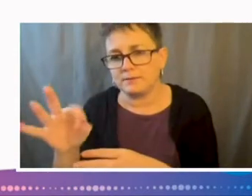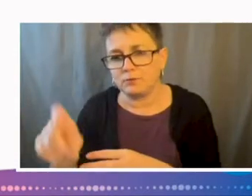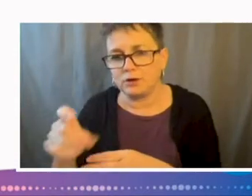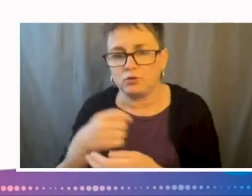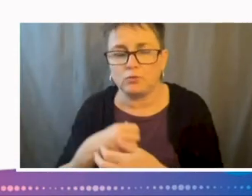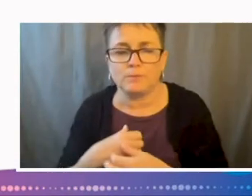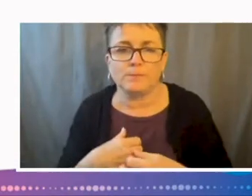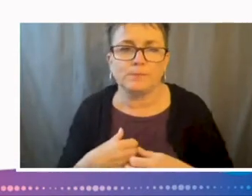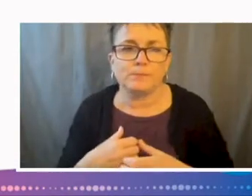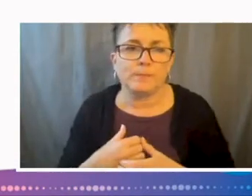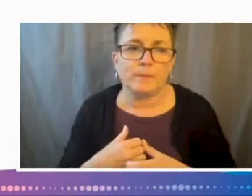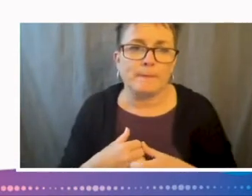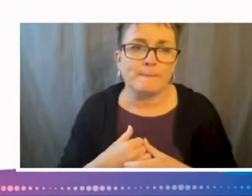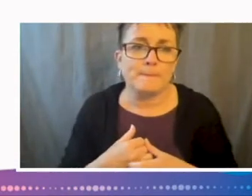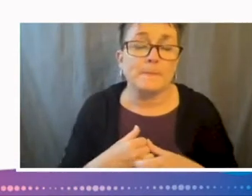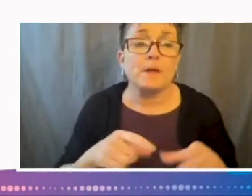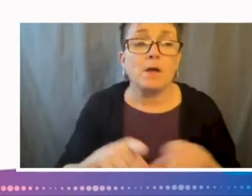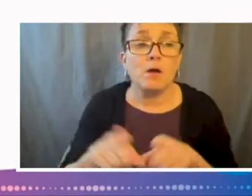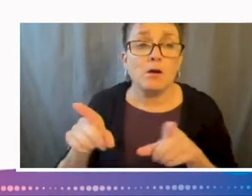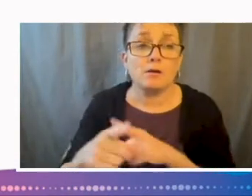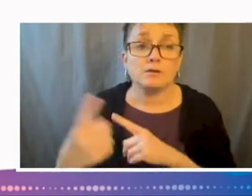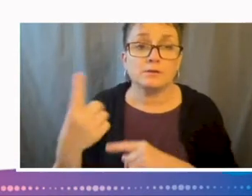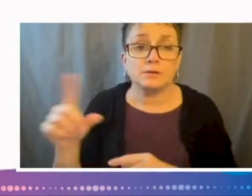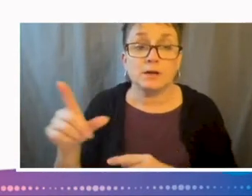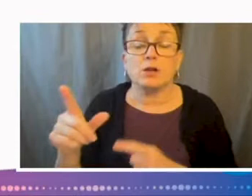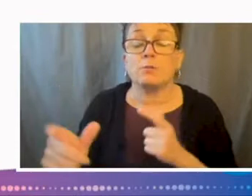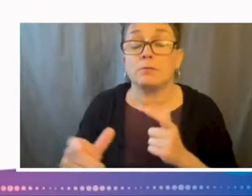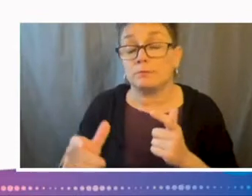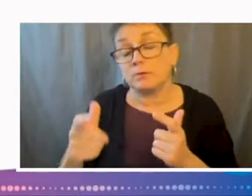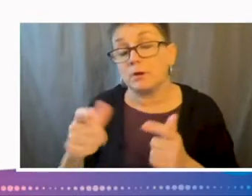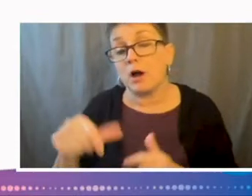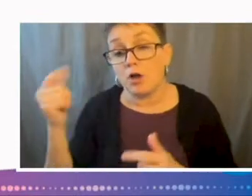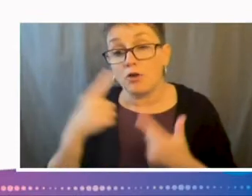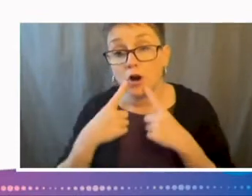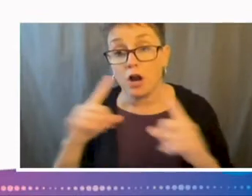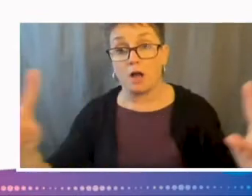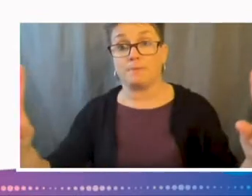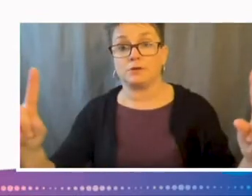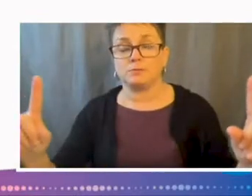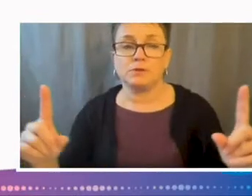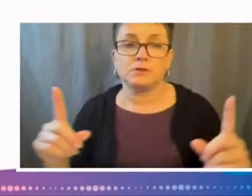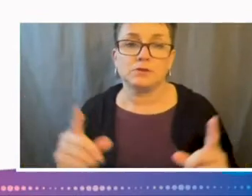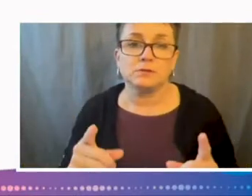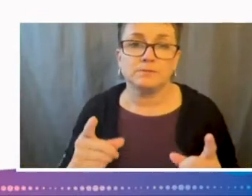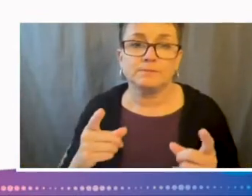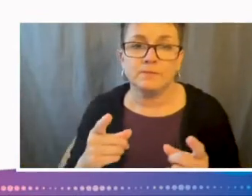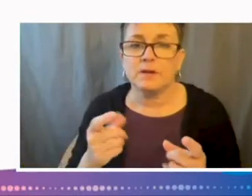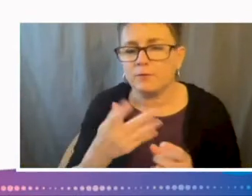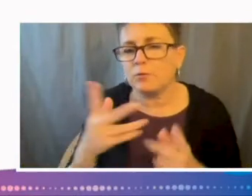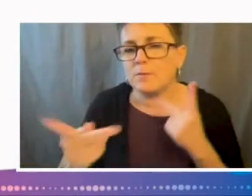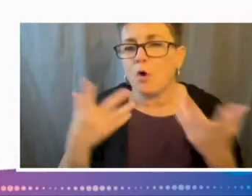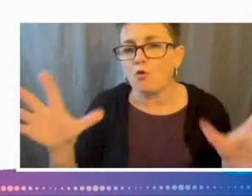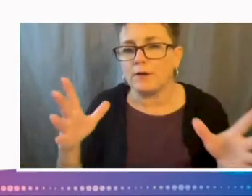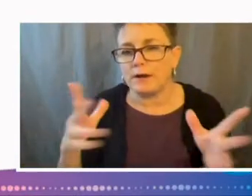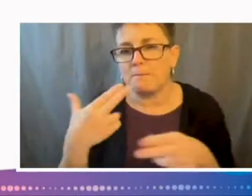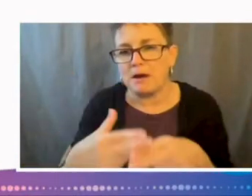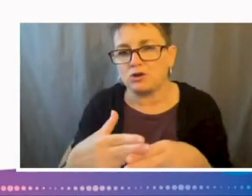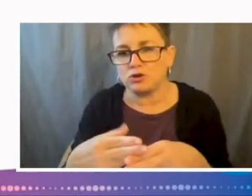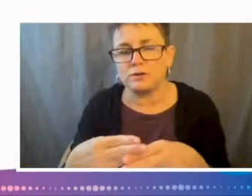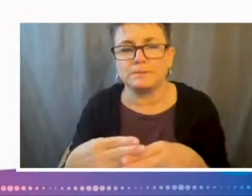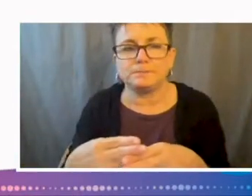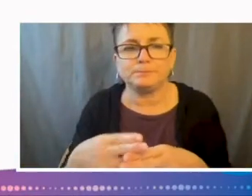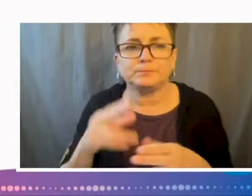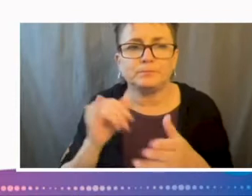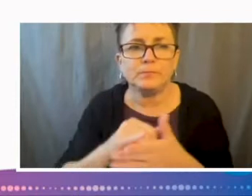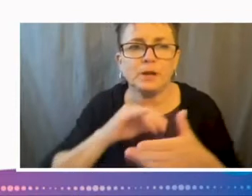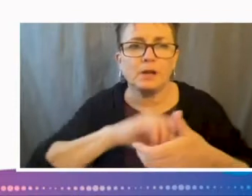And one of our largest accomplishments in the past year, you've already heard about a couple of times today. It's in